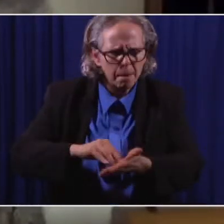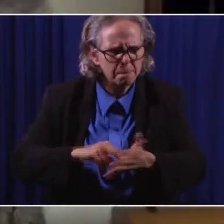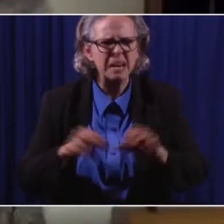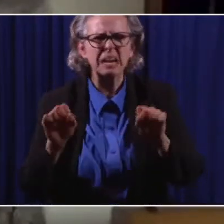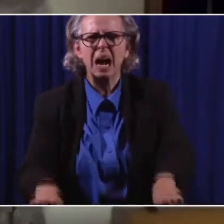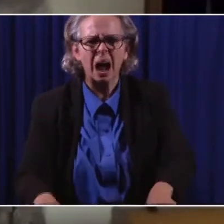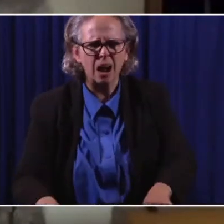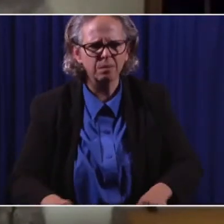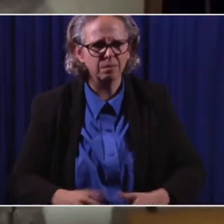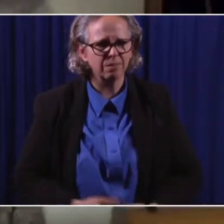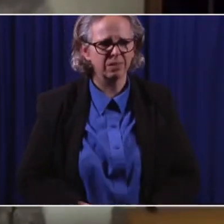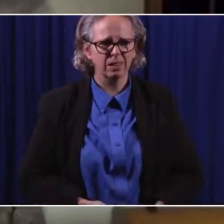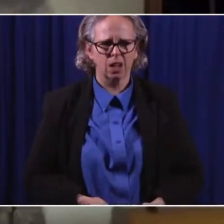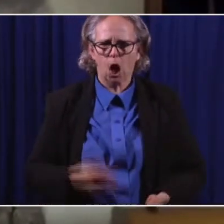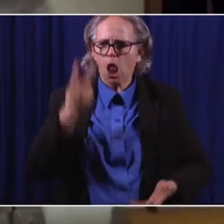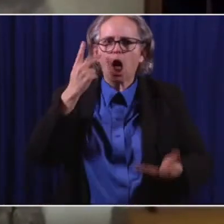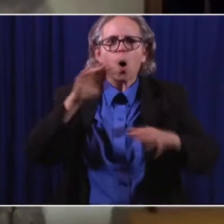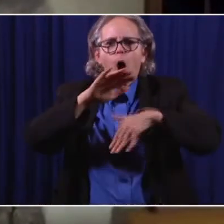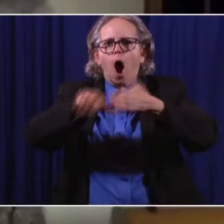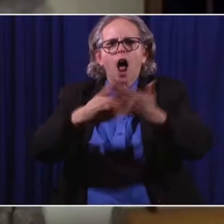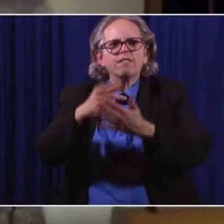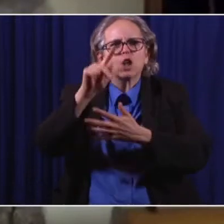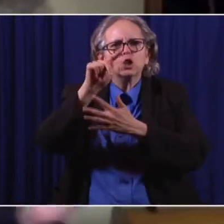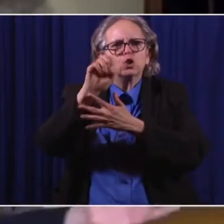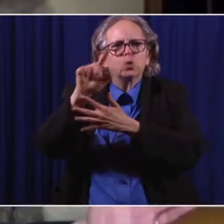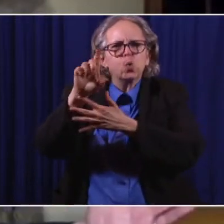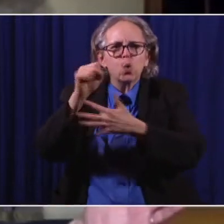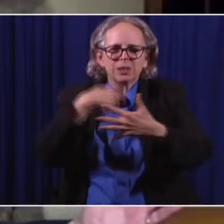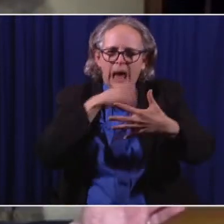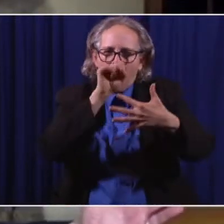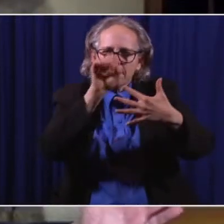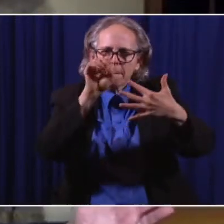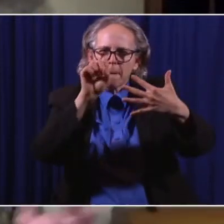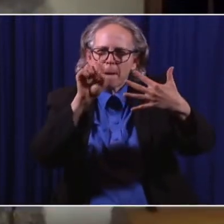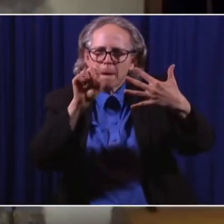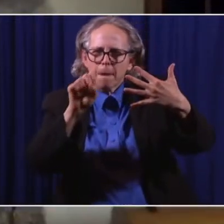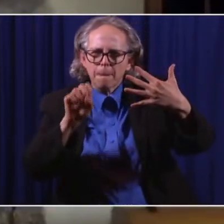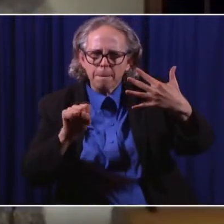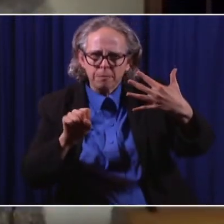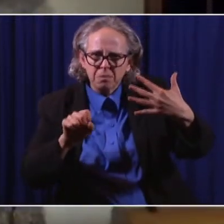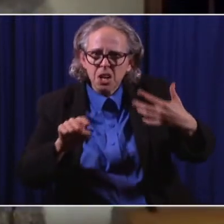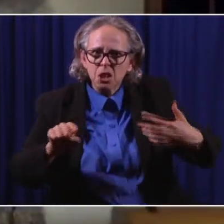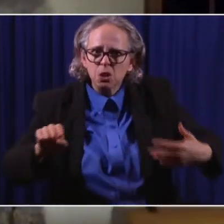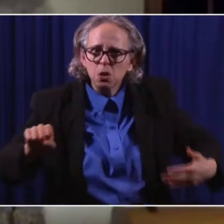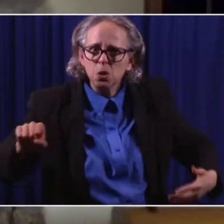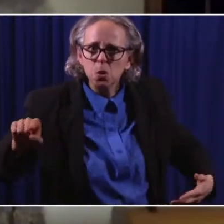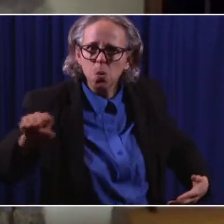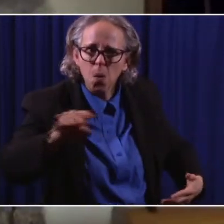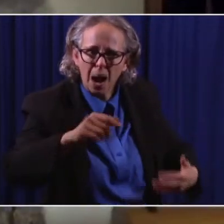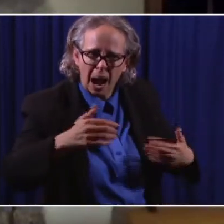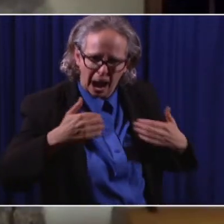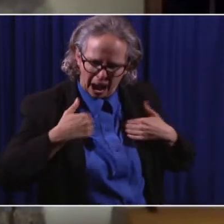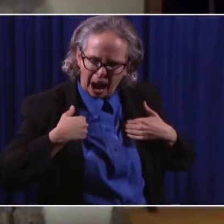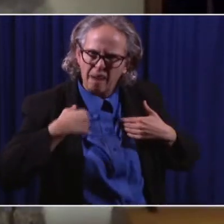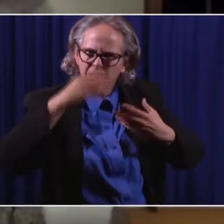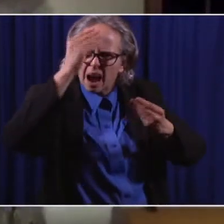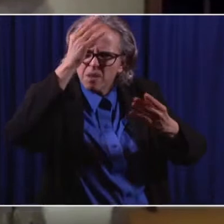I have, and you look at the tools that all of us collectively have as Ohioans, the